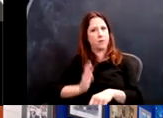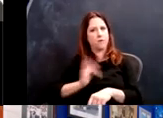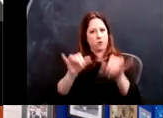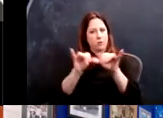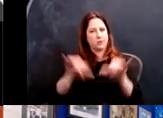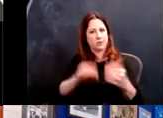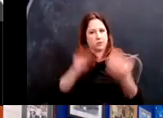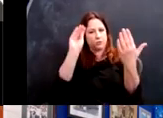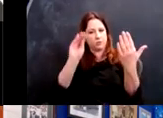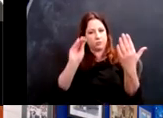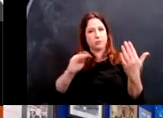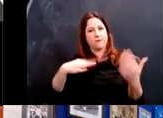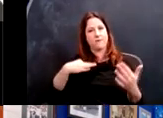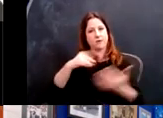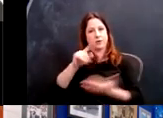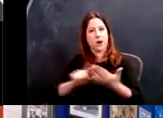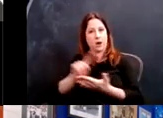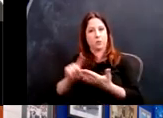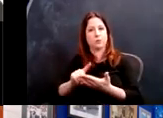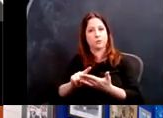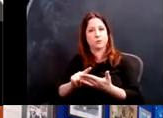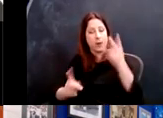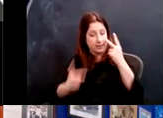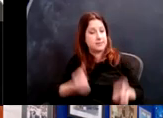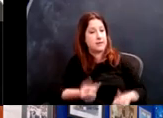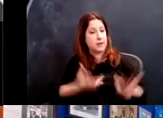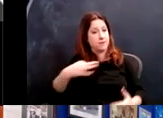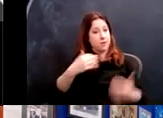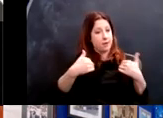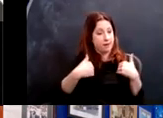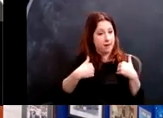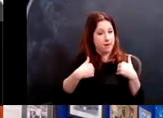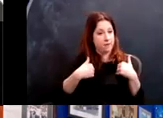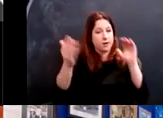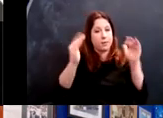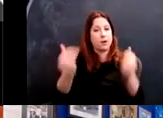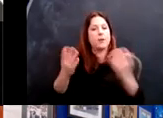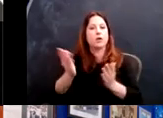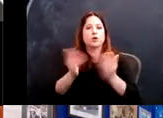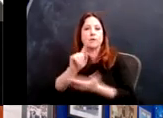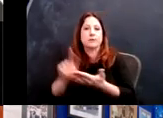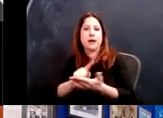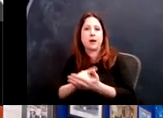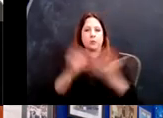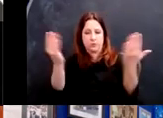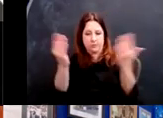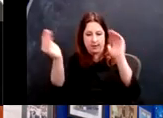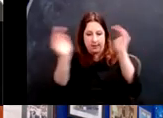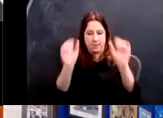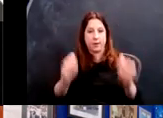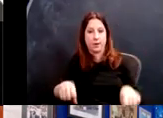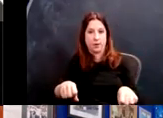that. So I can look at the number of volunteers versus the number of service hours. So again, last year